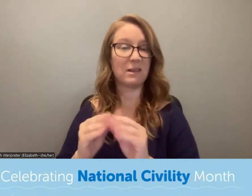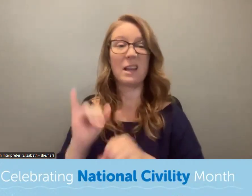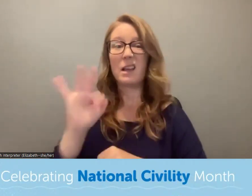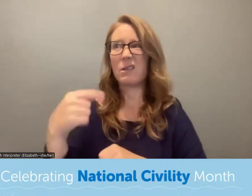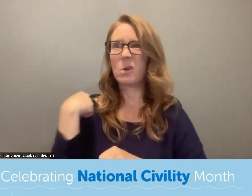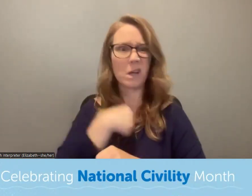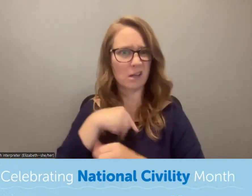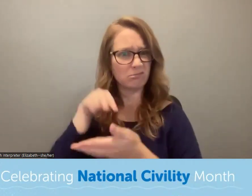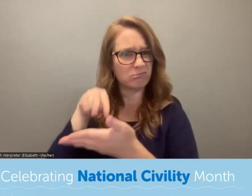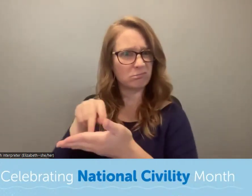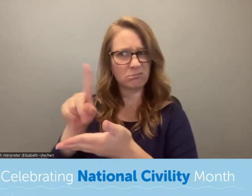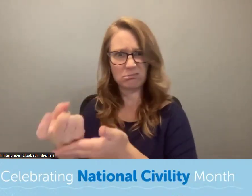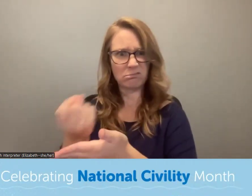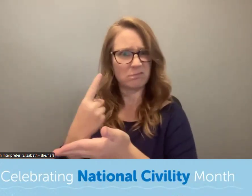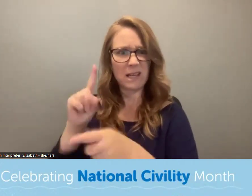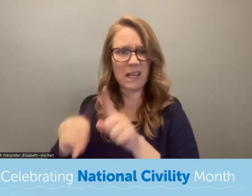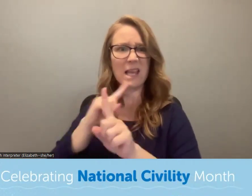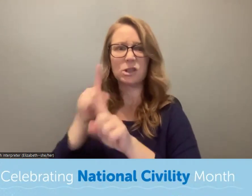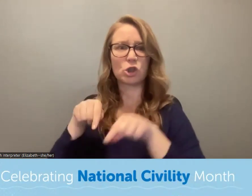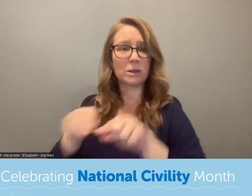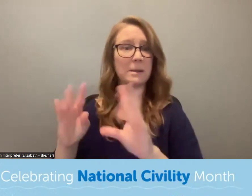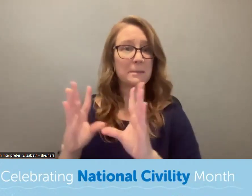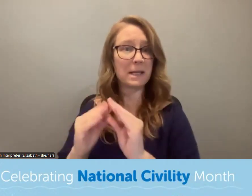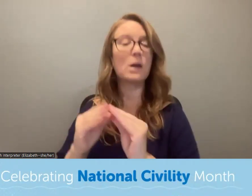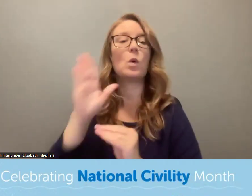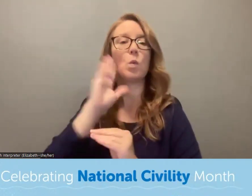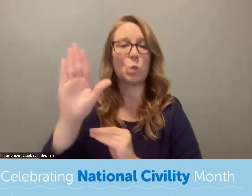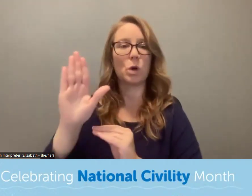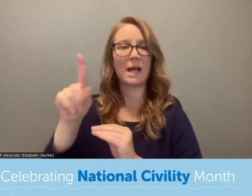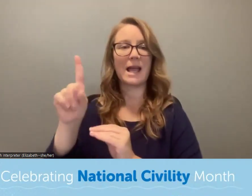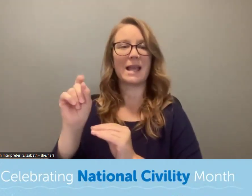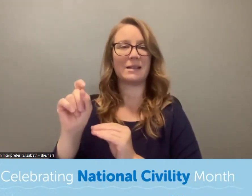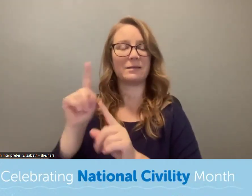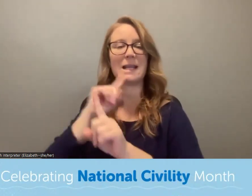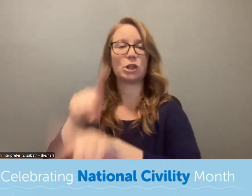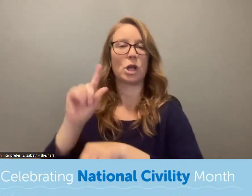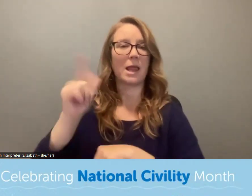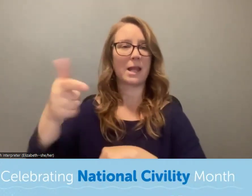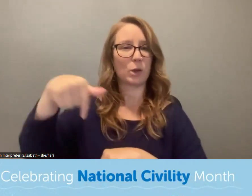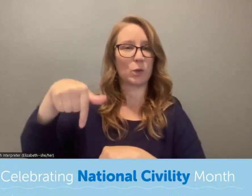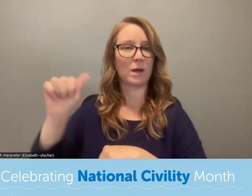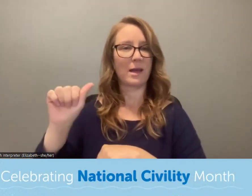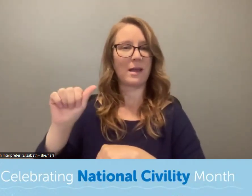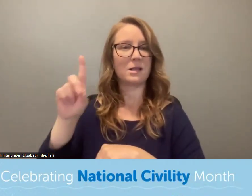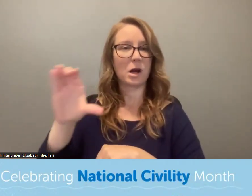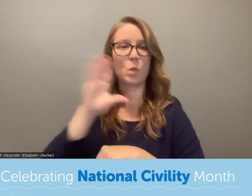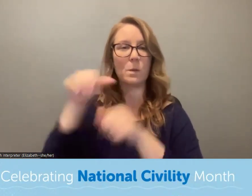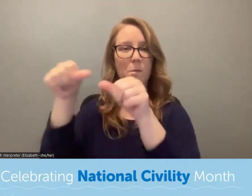to answer during the course of today's meeting will be answered in a Q&A document that will be posted after September